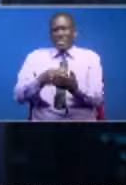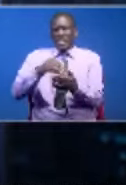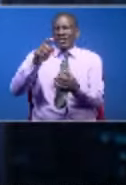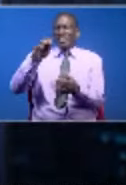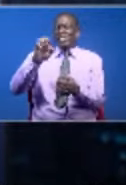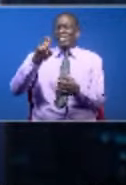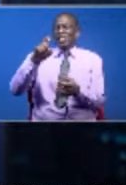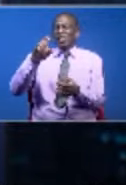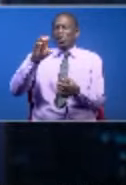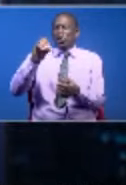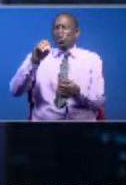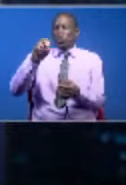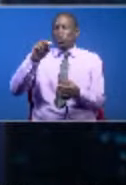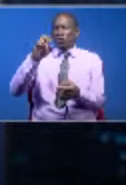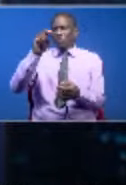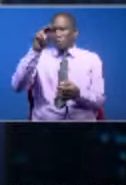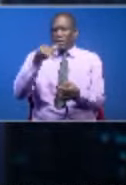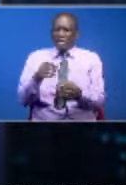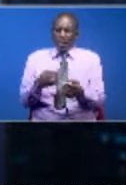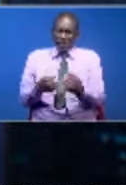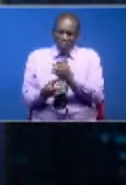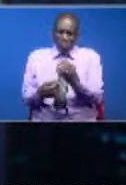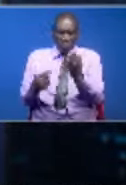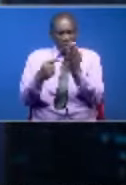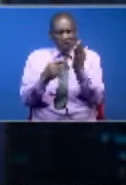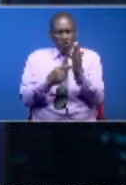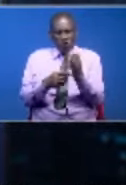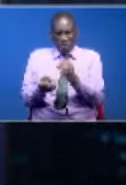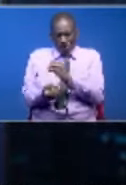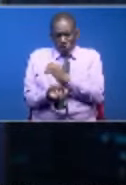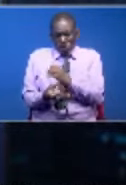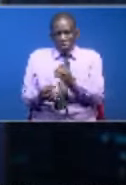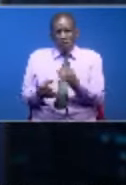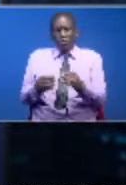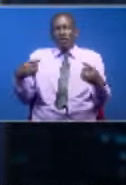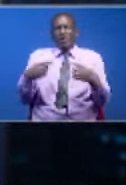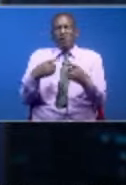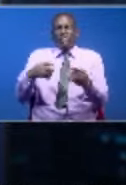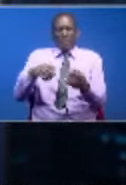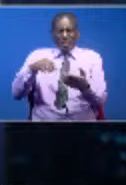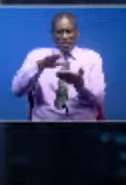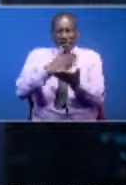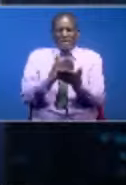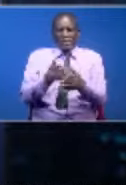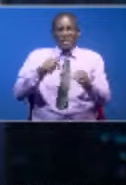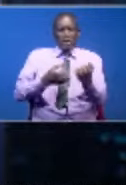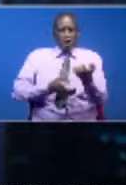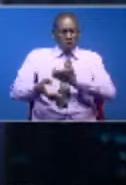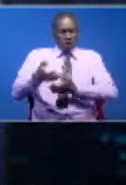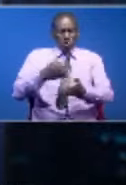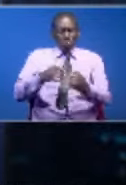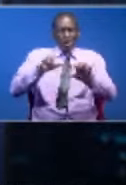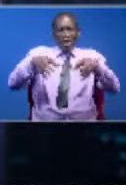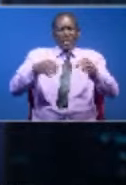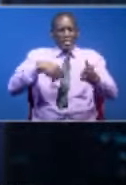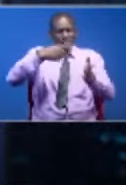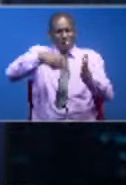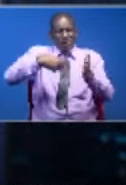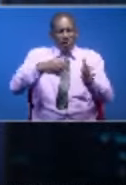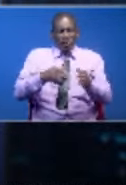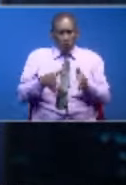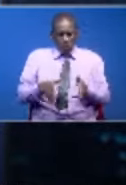sort of technology definitions for different sectors across the economy, agriculture, manufacturing,